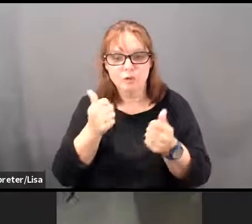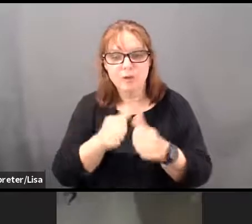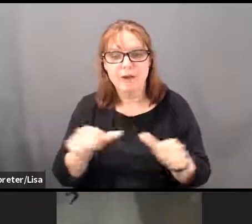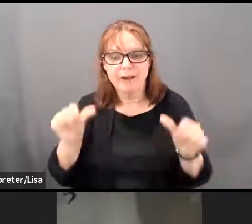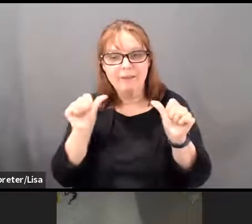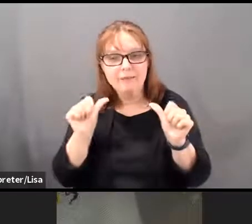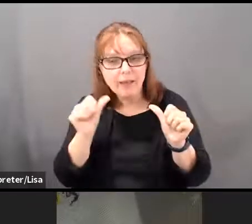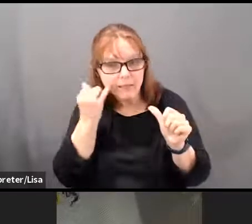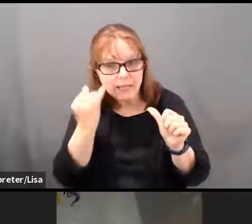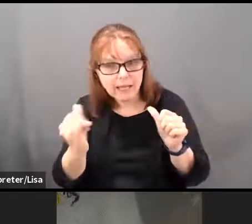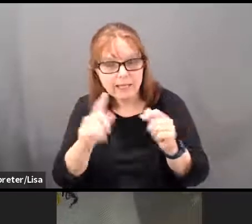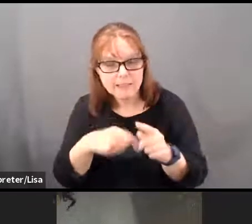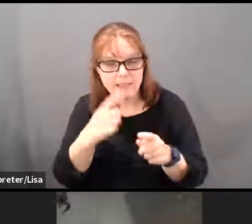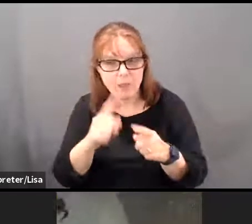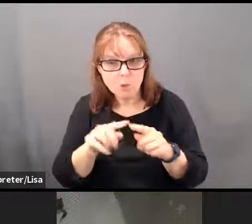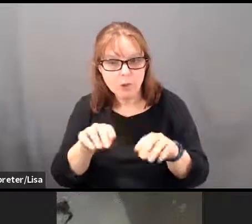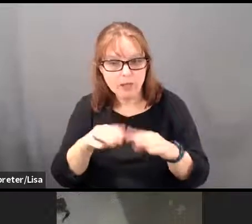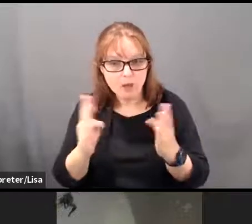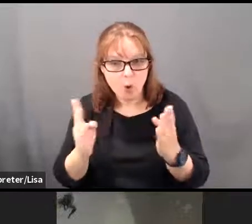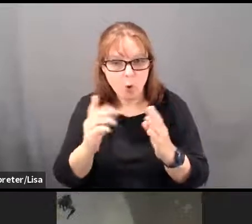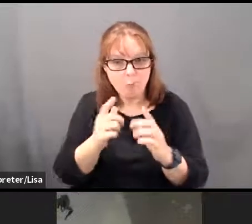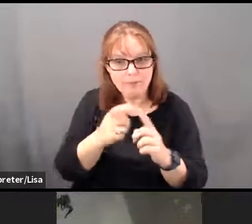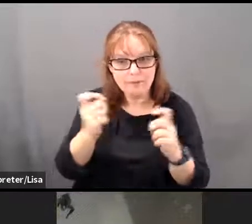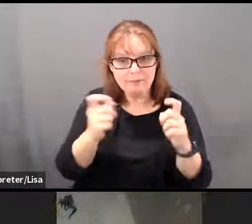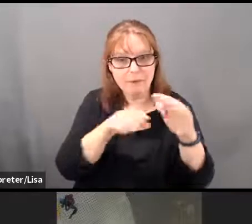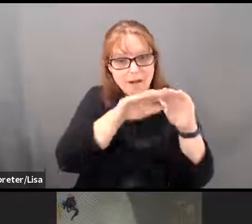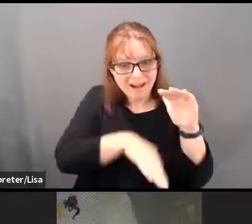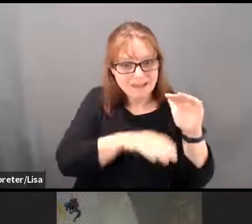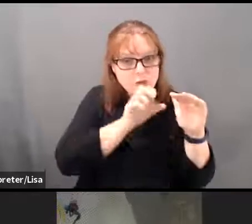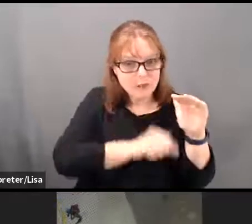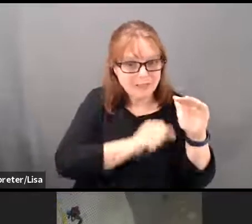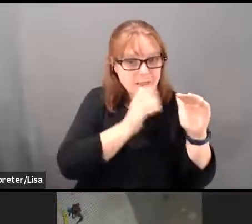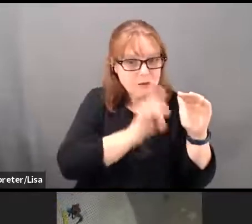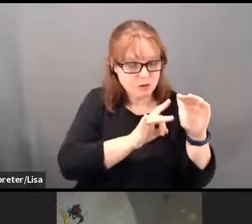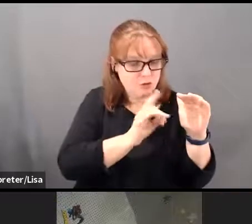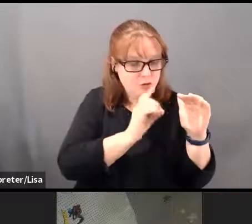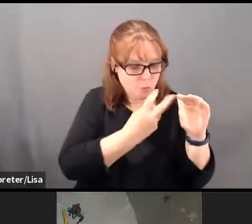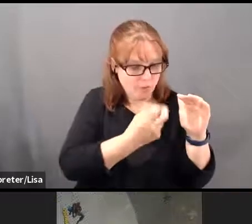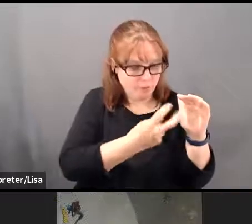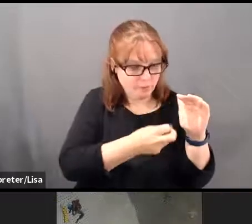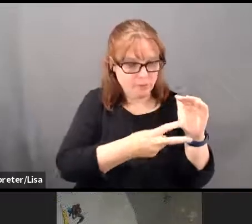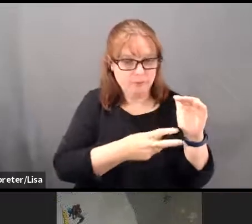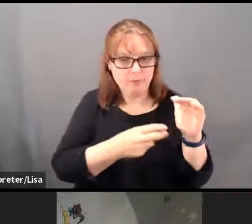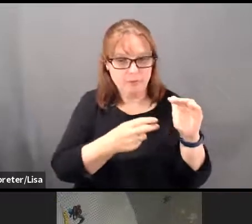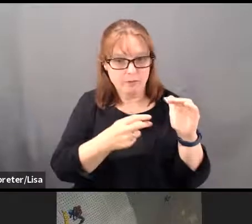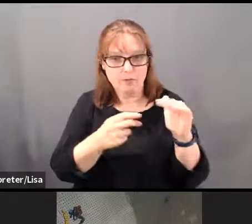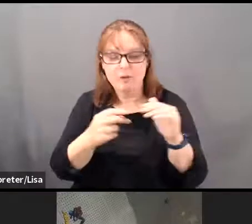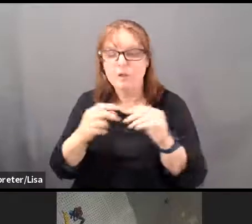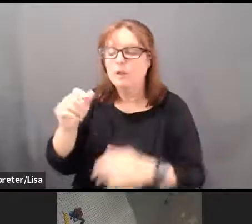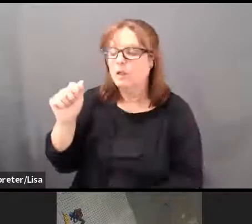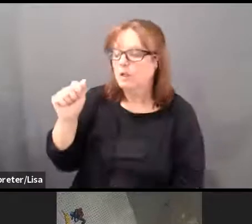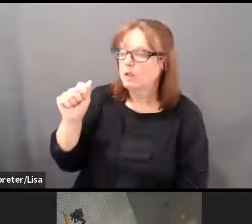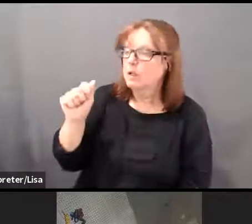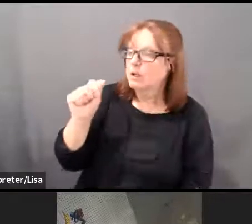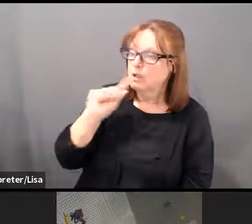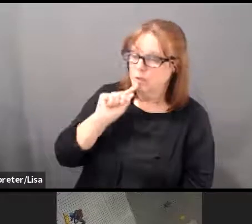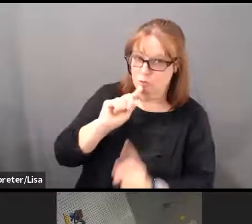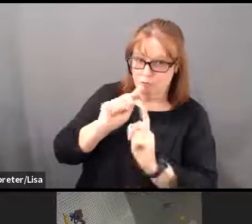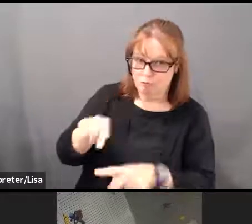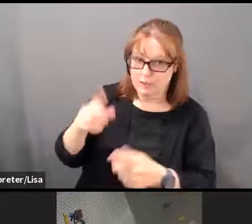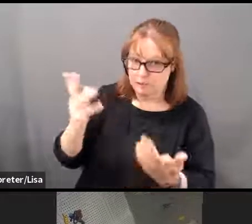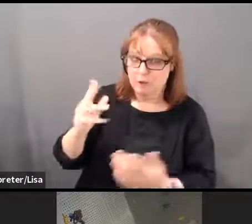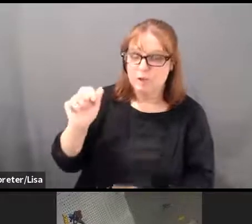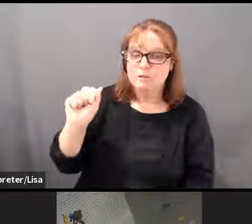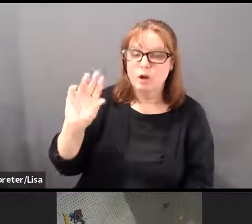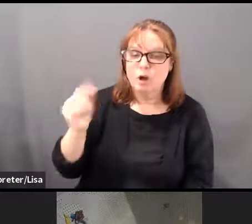open up for age 12, under 12? I think August or September is my guess. I think Pfizer will come